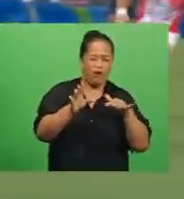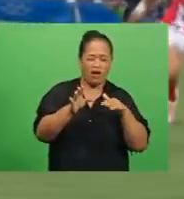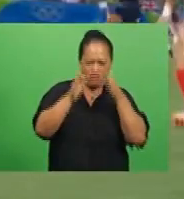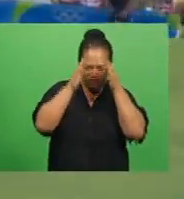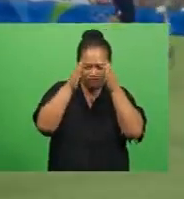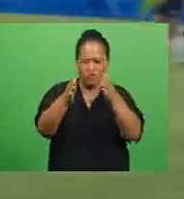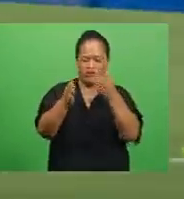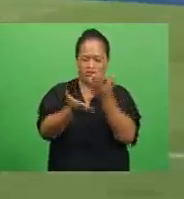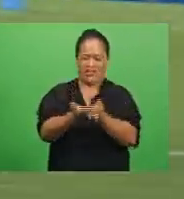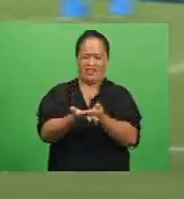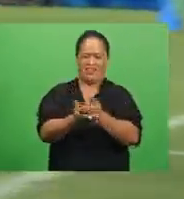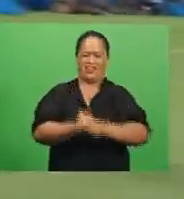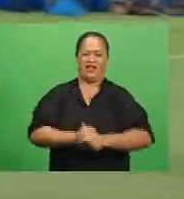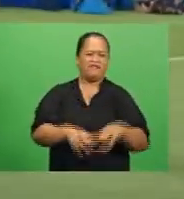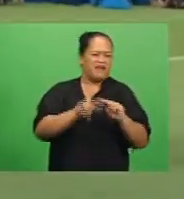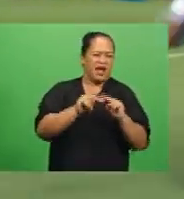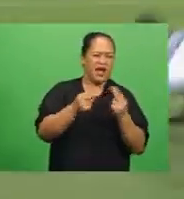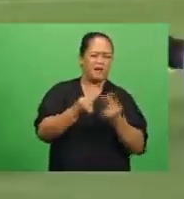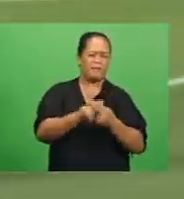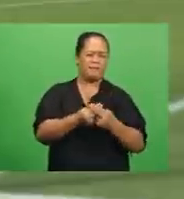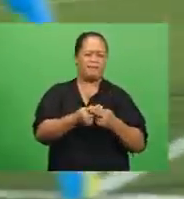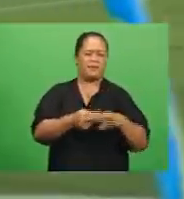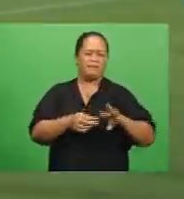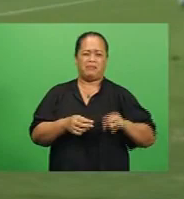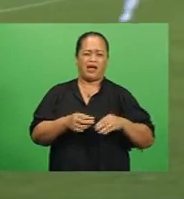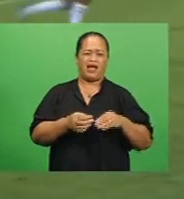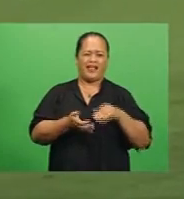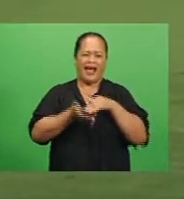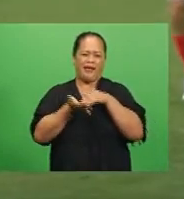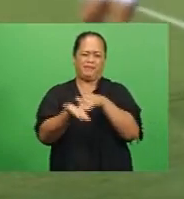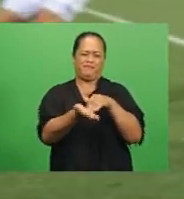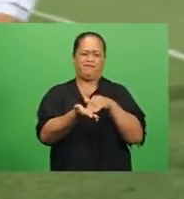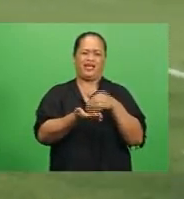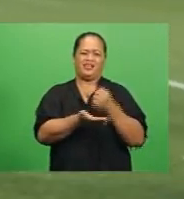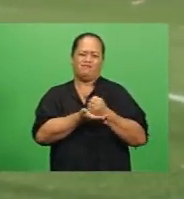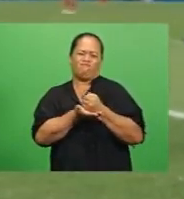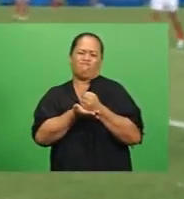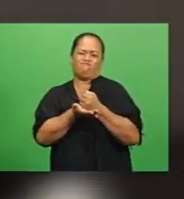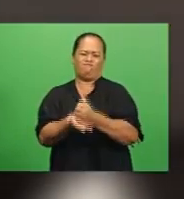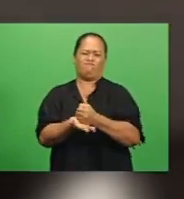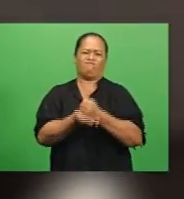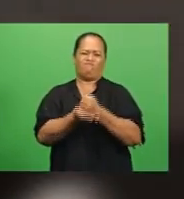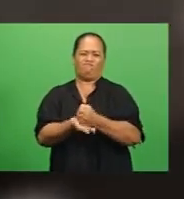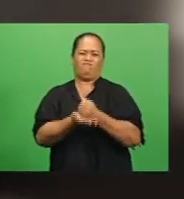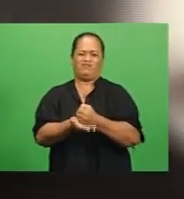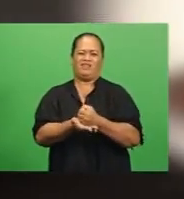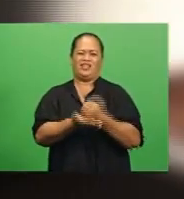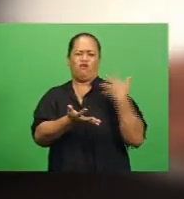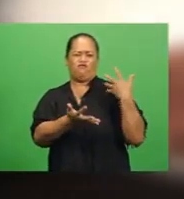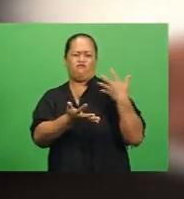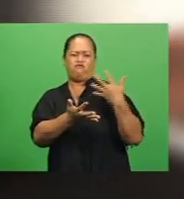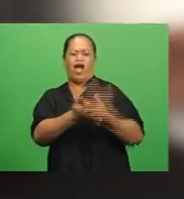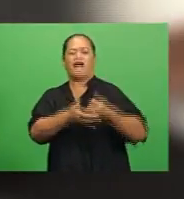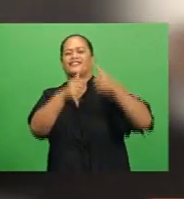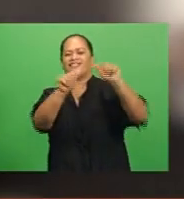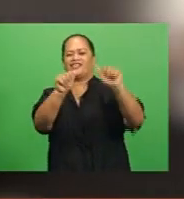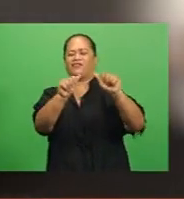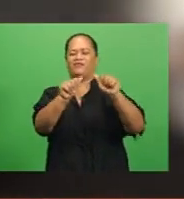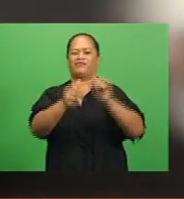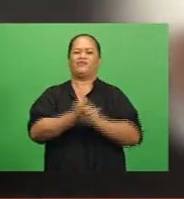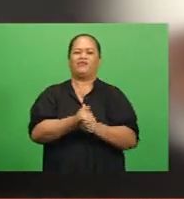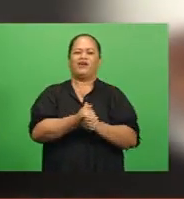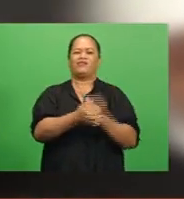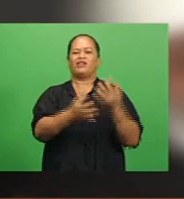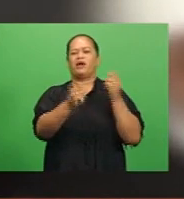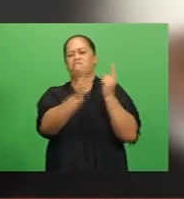family member who was part of this historical achievement in Rio 4 years ago. The biggest inspiration was